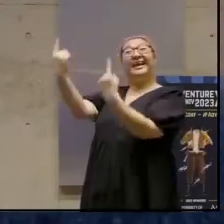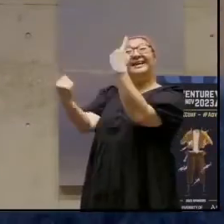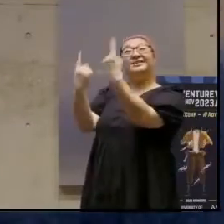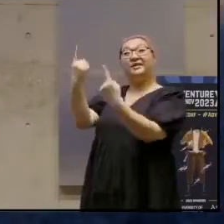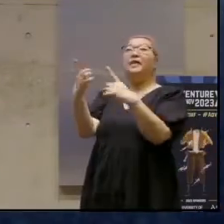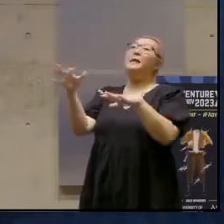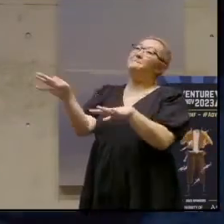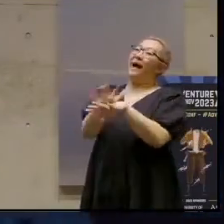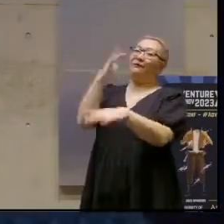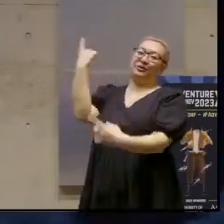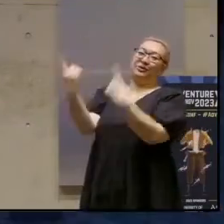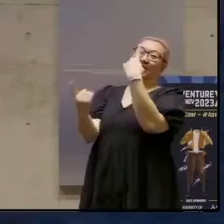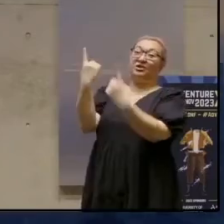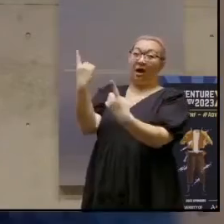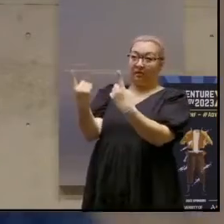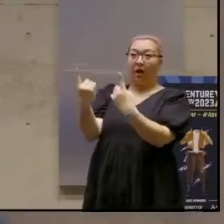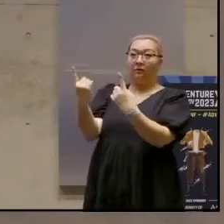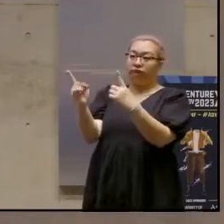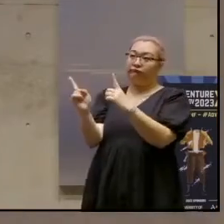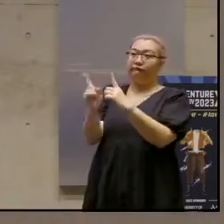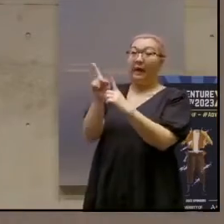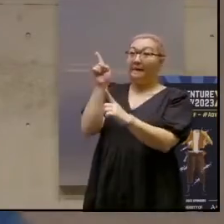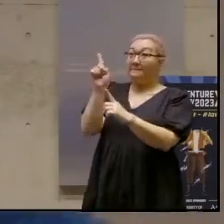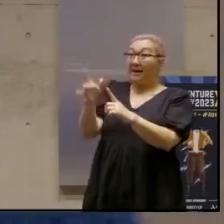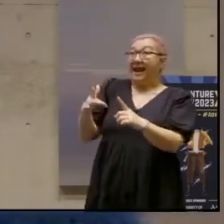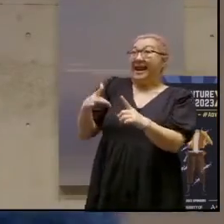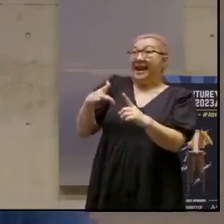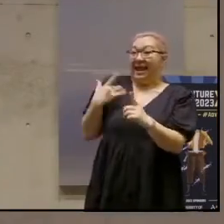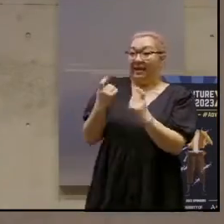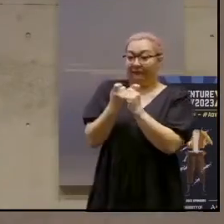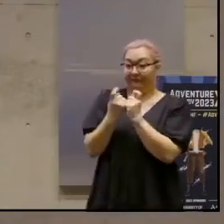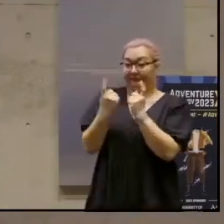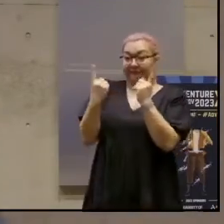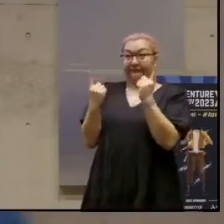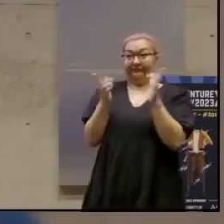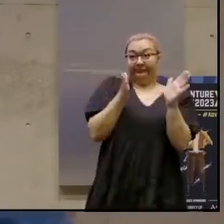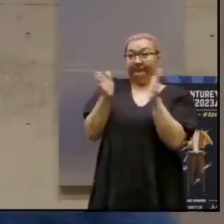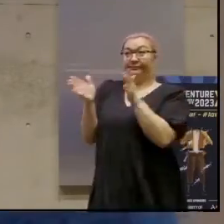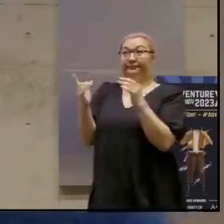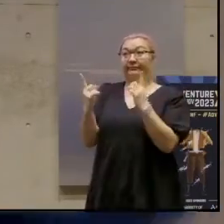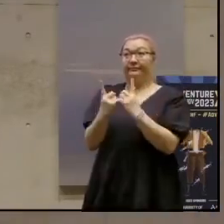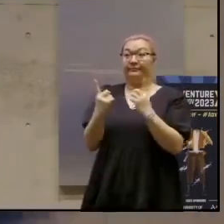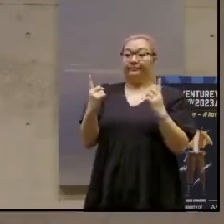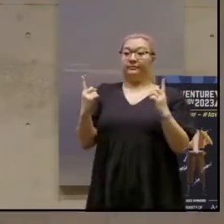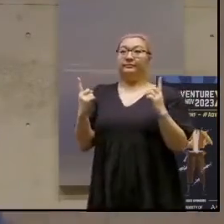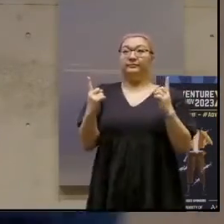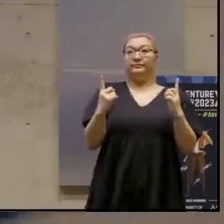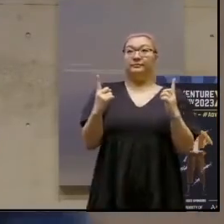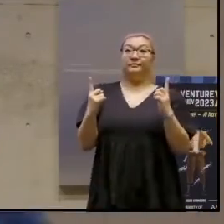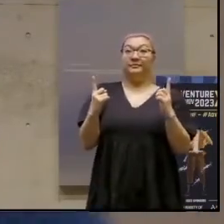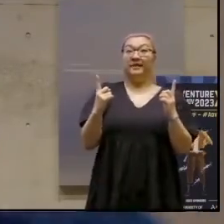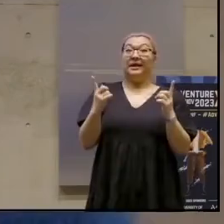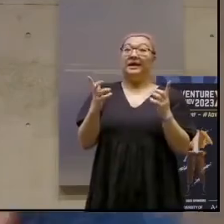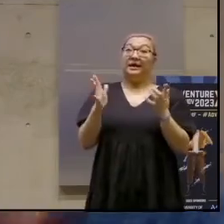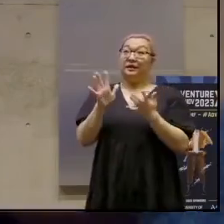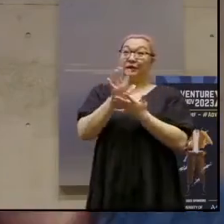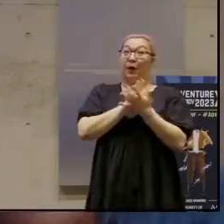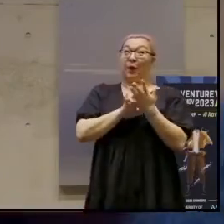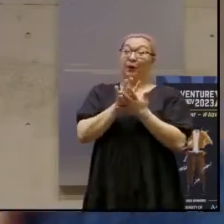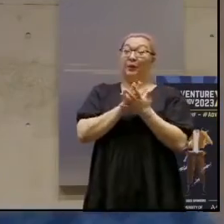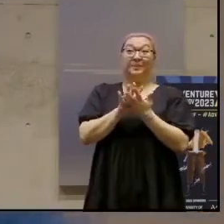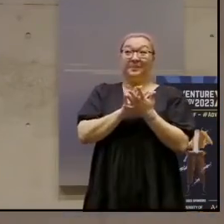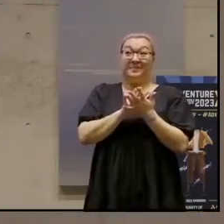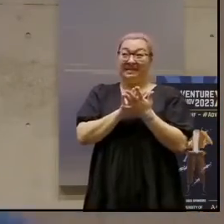So the only places we have in that film is this fucked up, kick-ass camera shot inside the male part of the